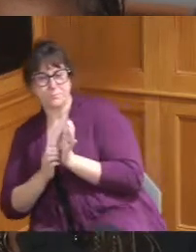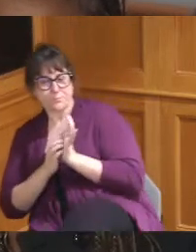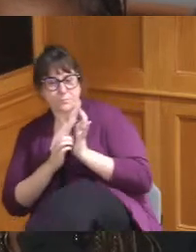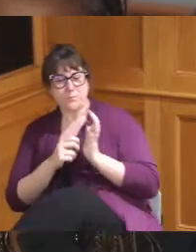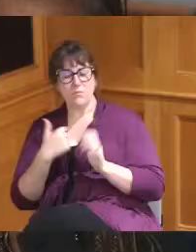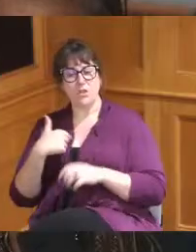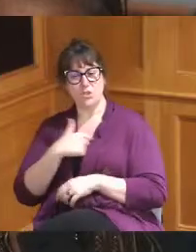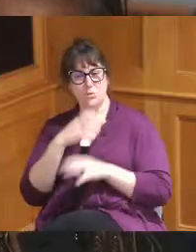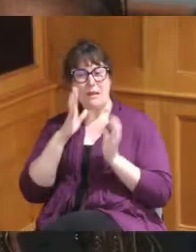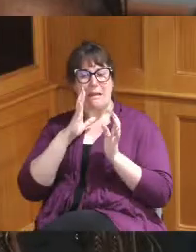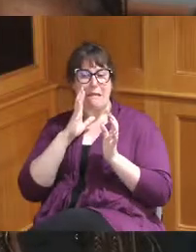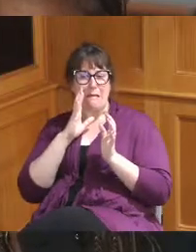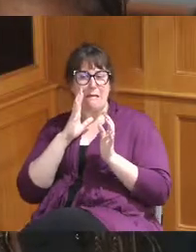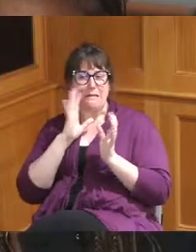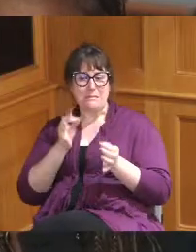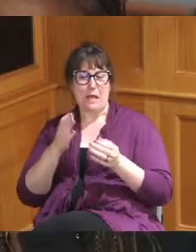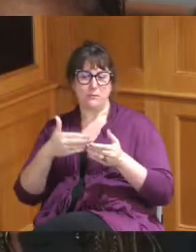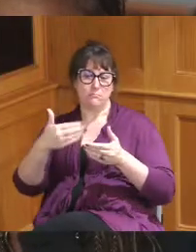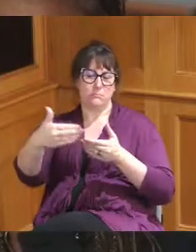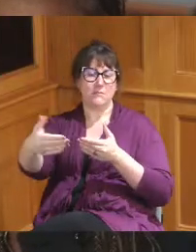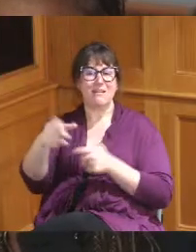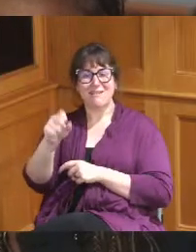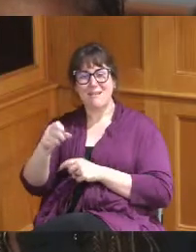move forward, certainly there will be additional cost.